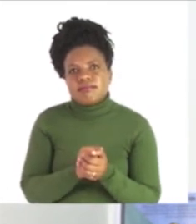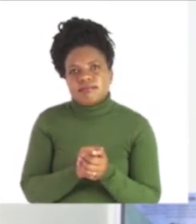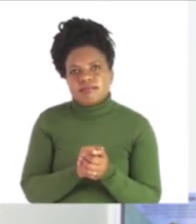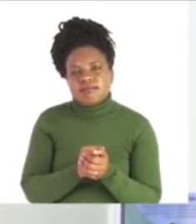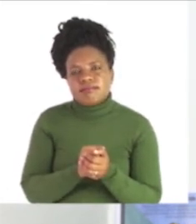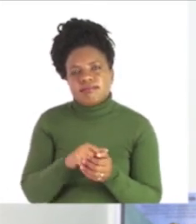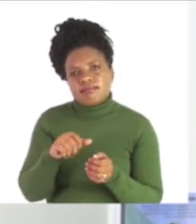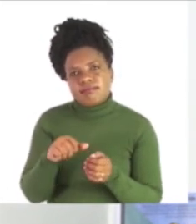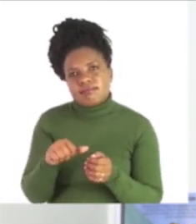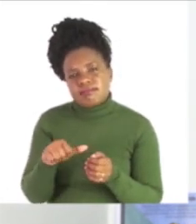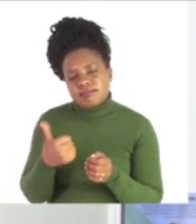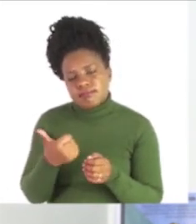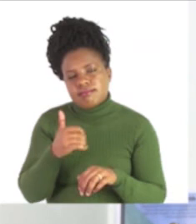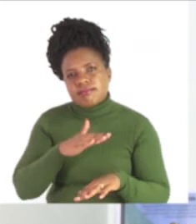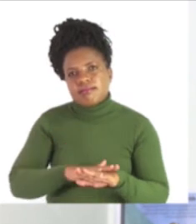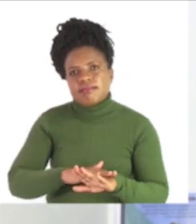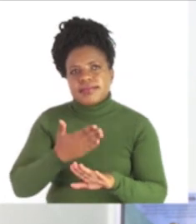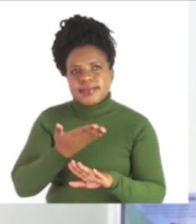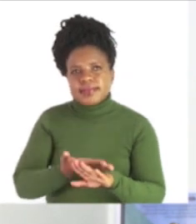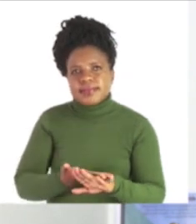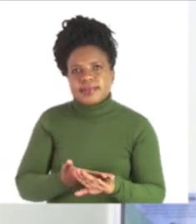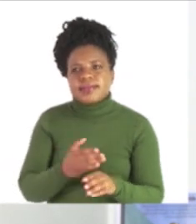We can also use the